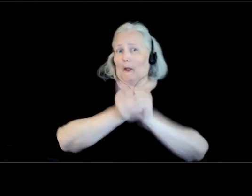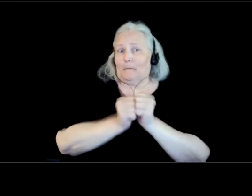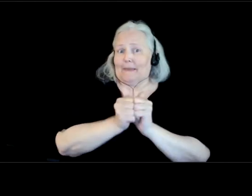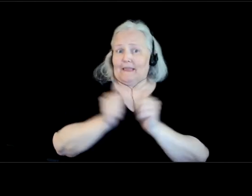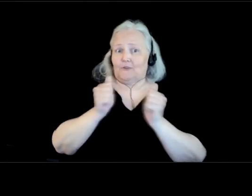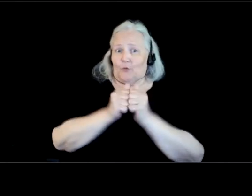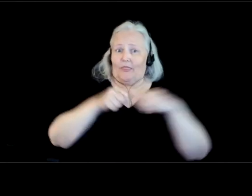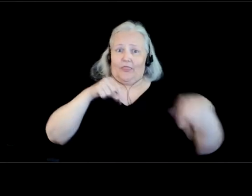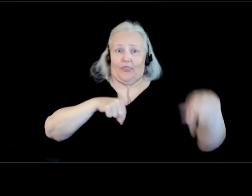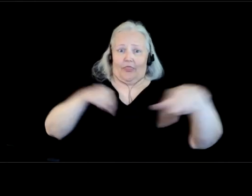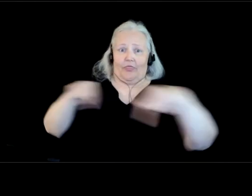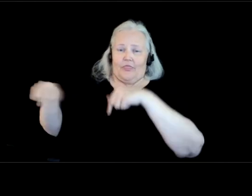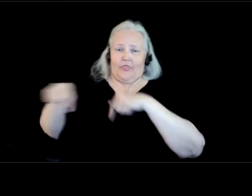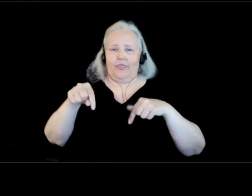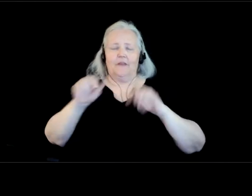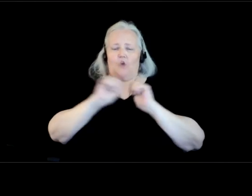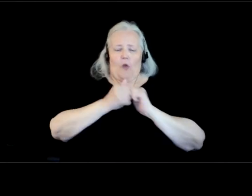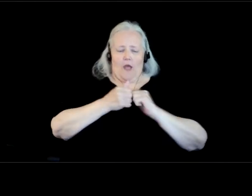into this space?